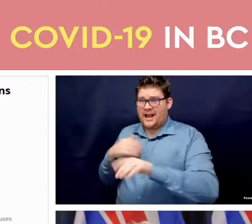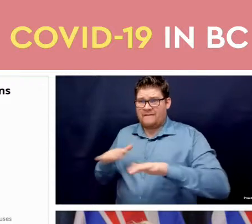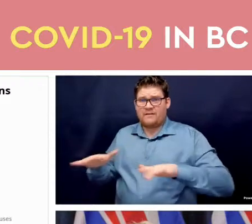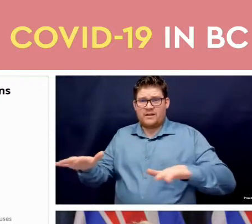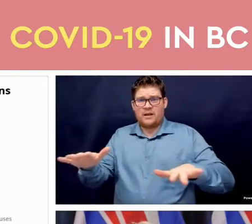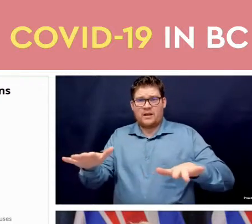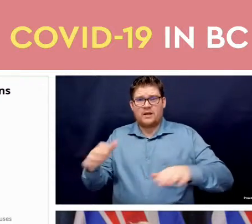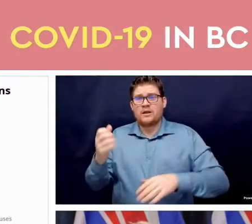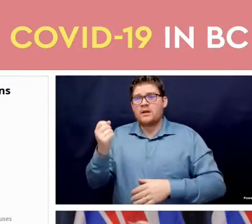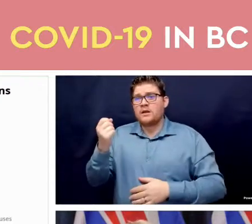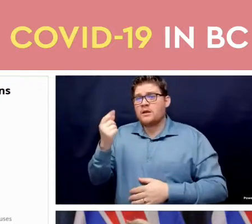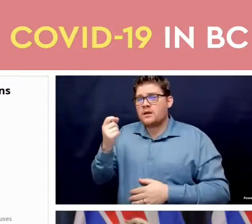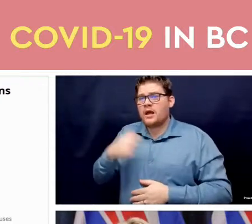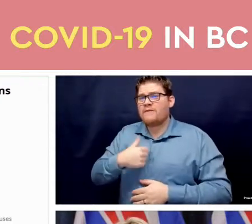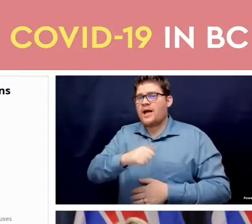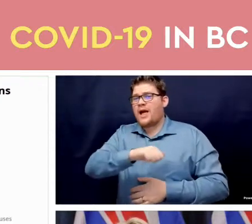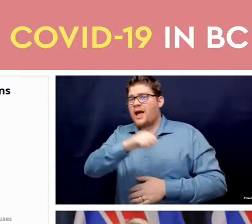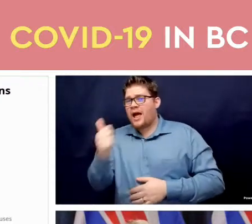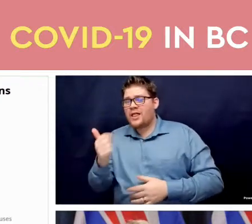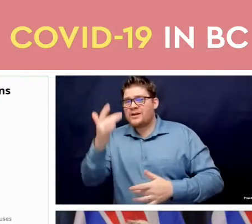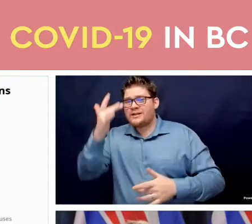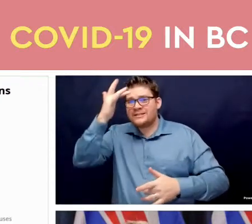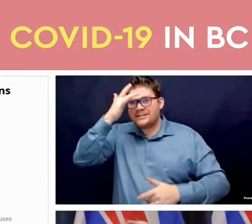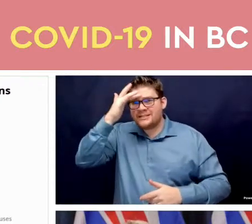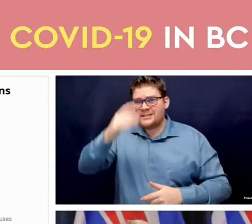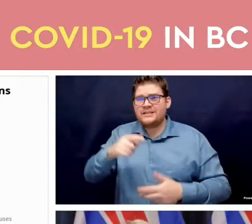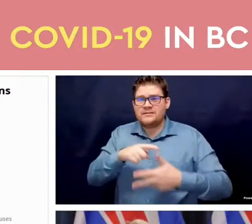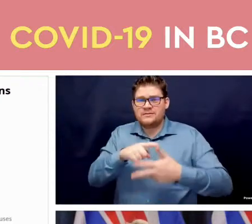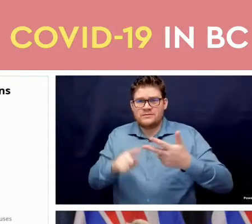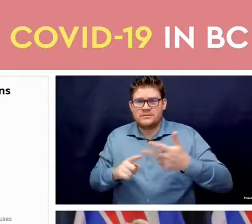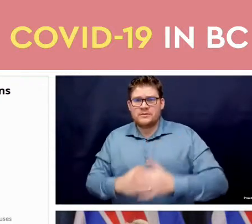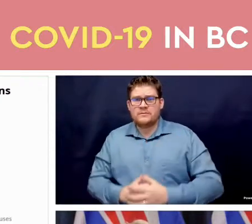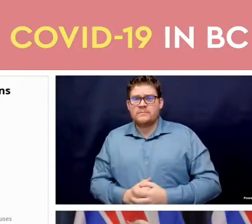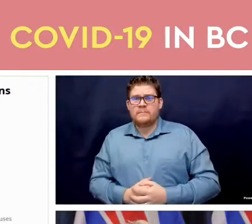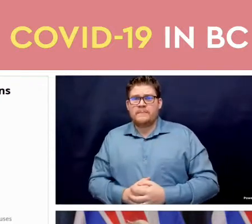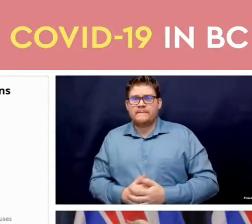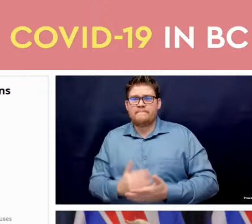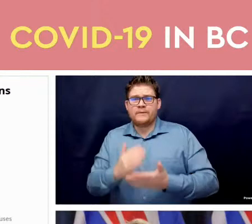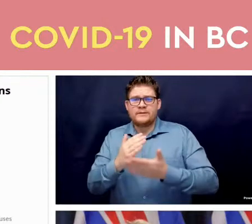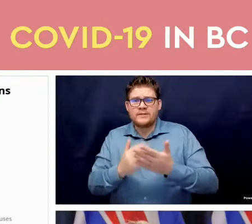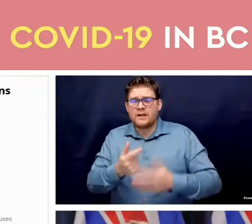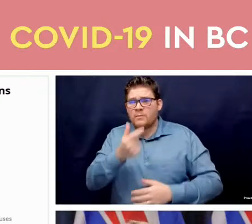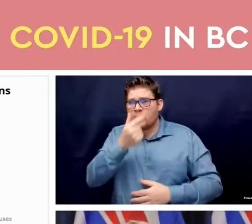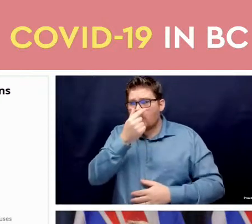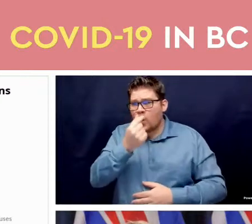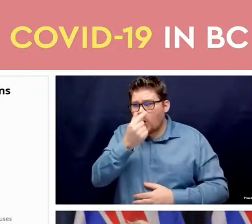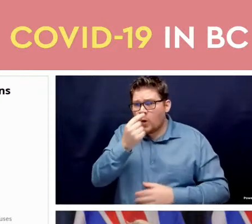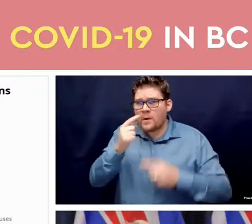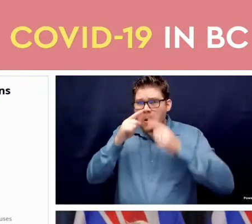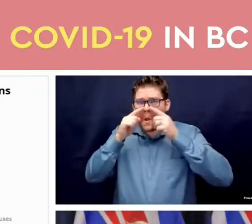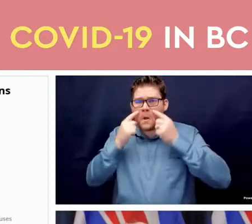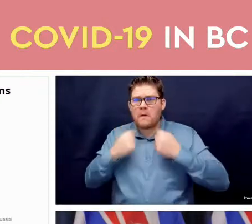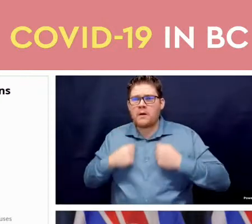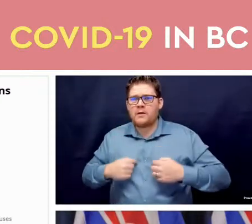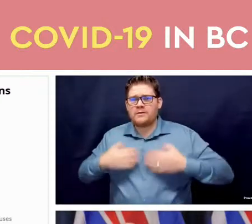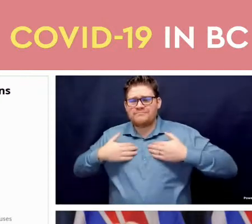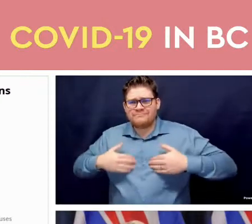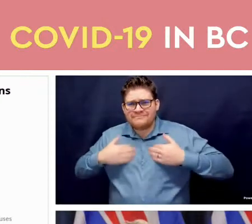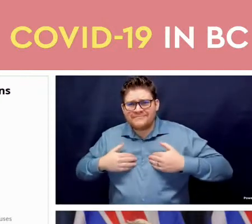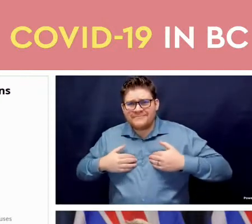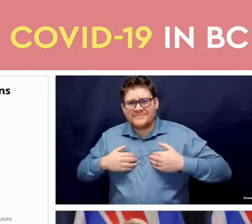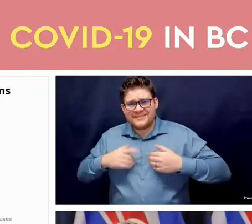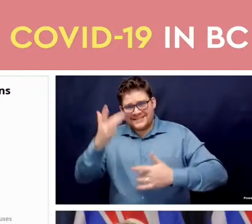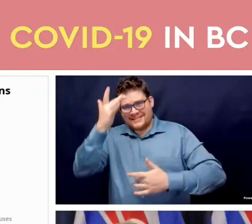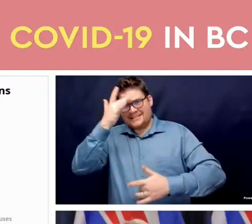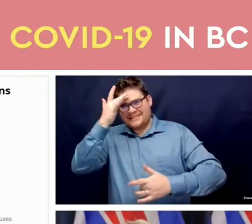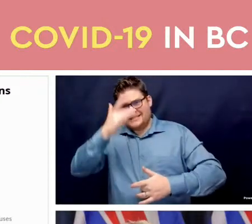homes. Last year we didn't see very much of influenza, RSV, we didn't see very much of anything. And partly